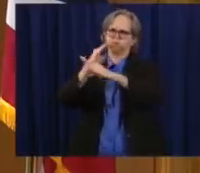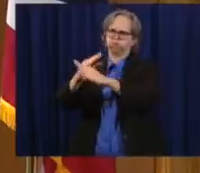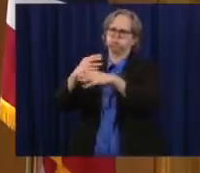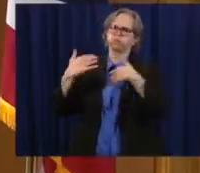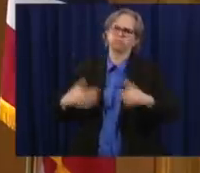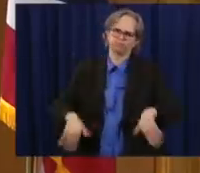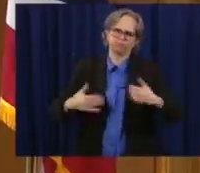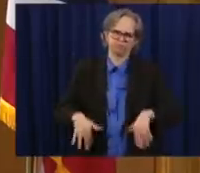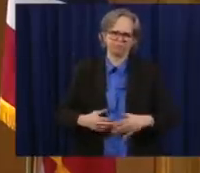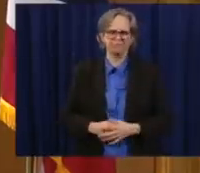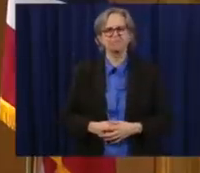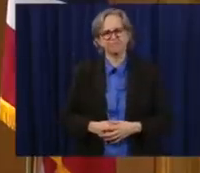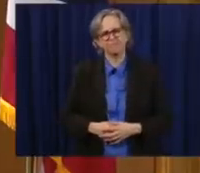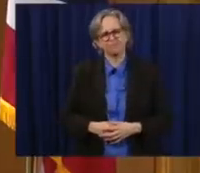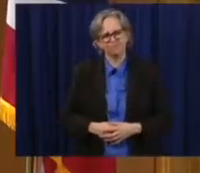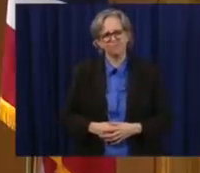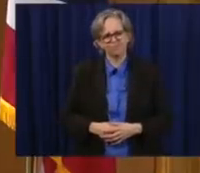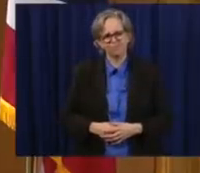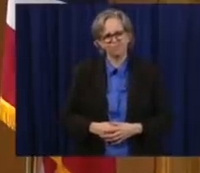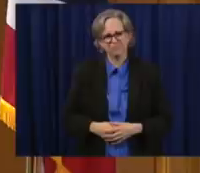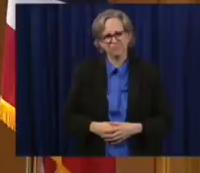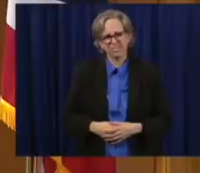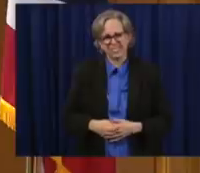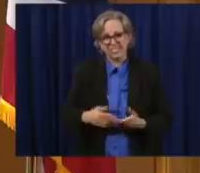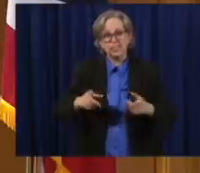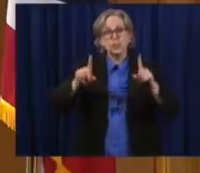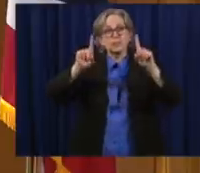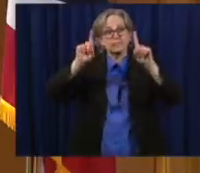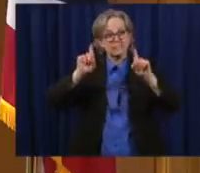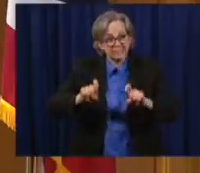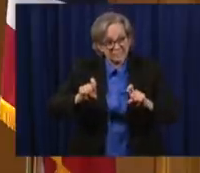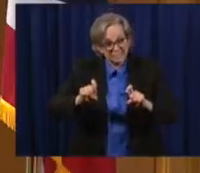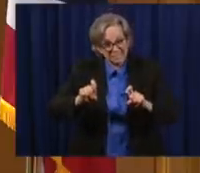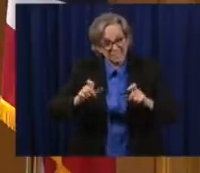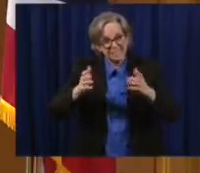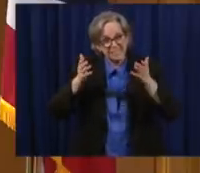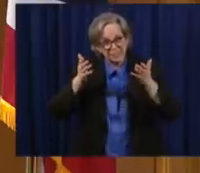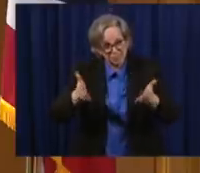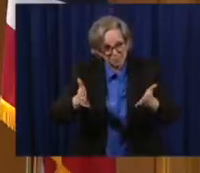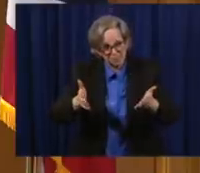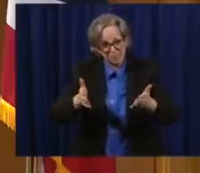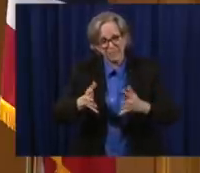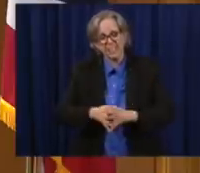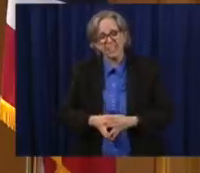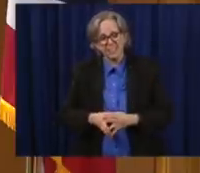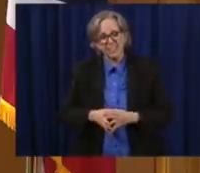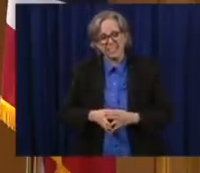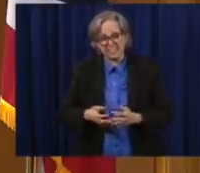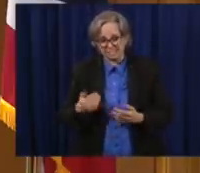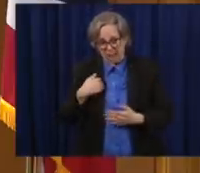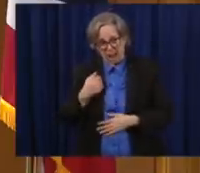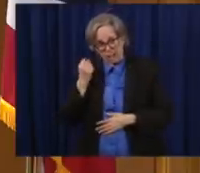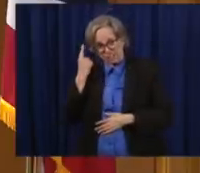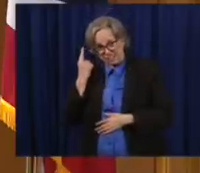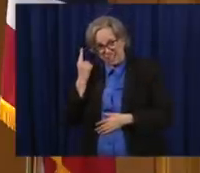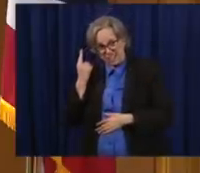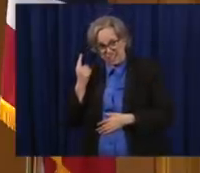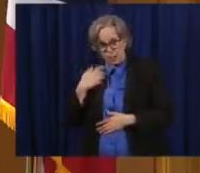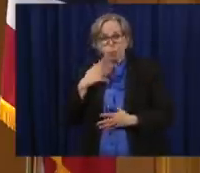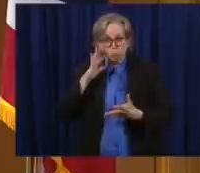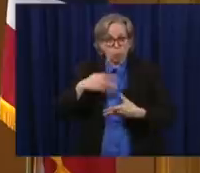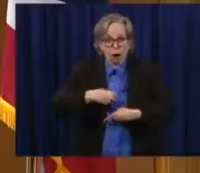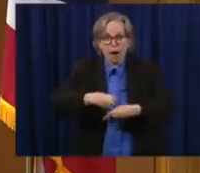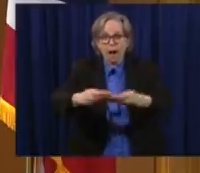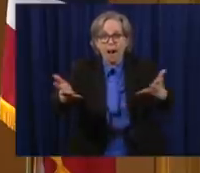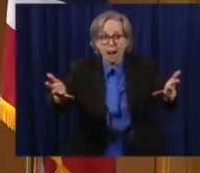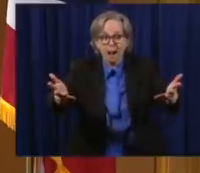this. The quick tests, my understanding is they're just, they're rolling them out, but they're not rolling them out nearly